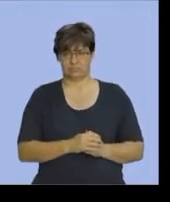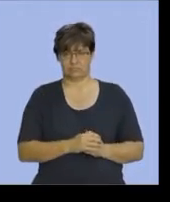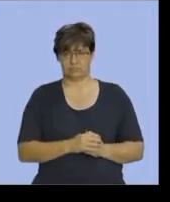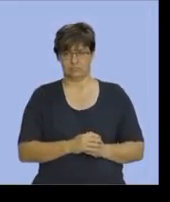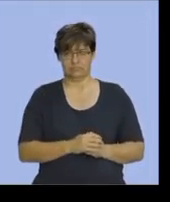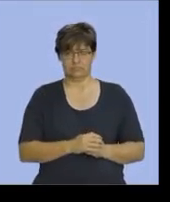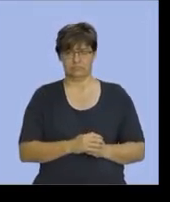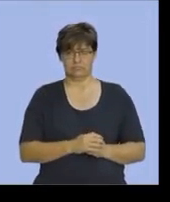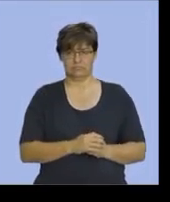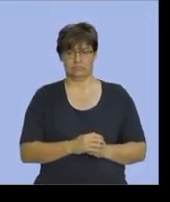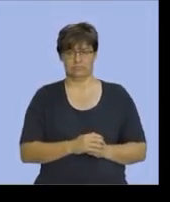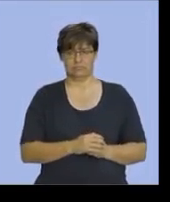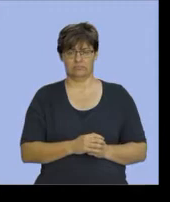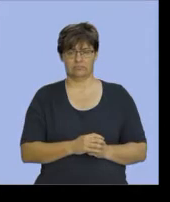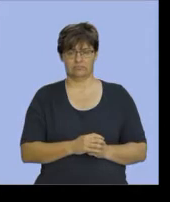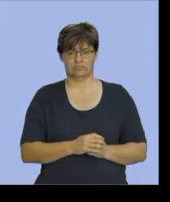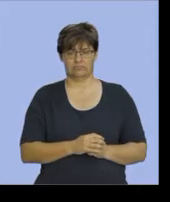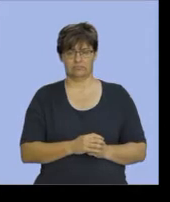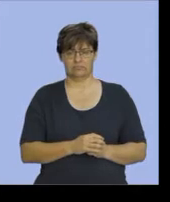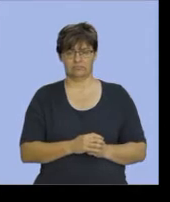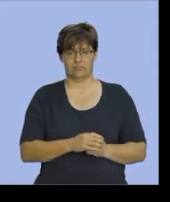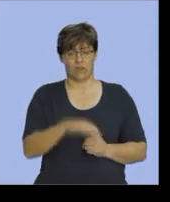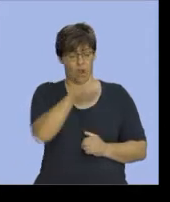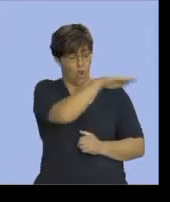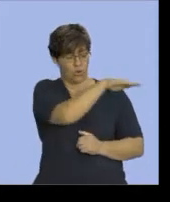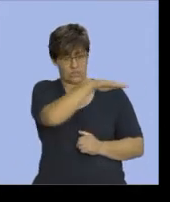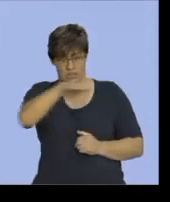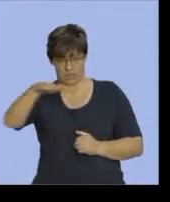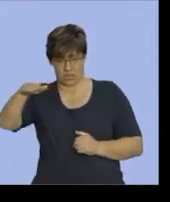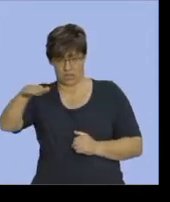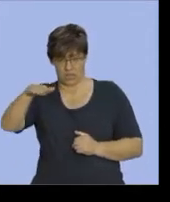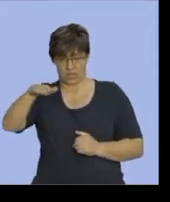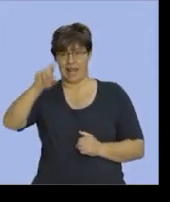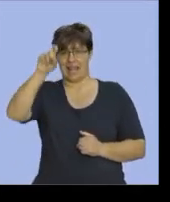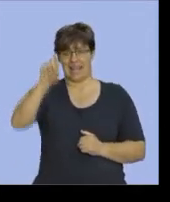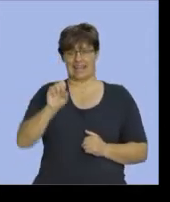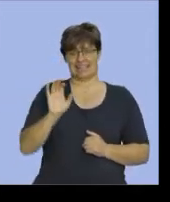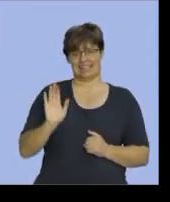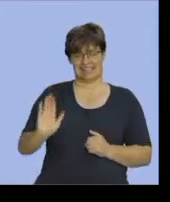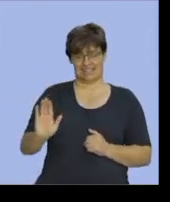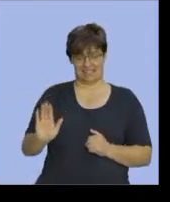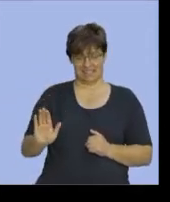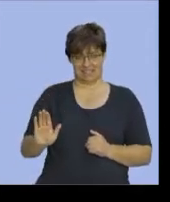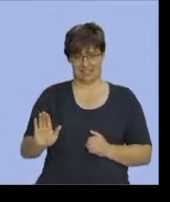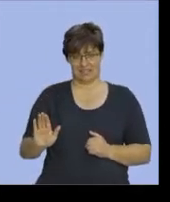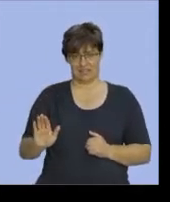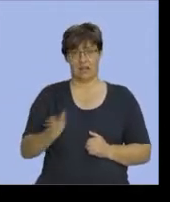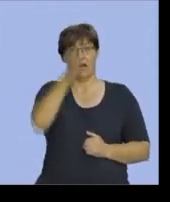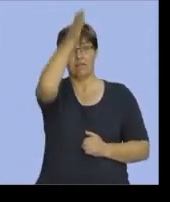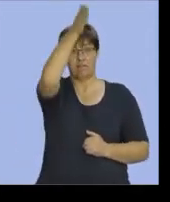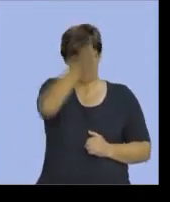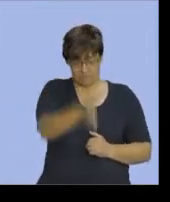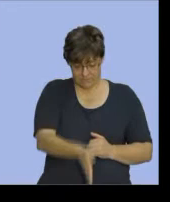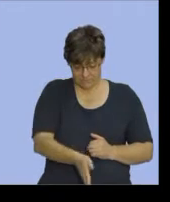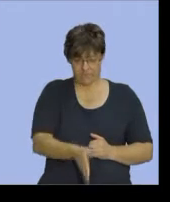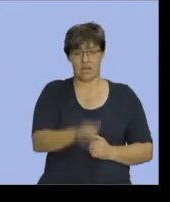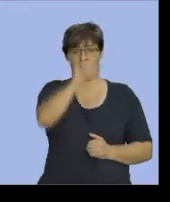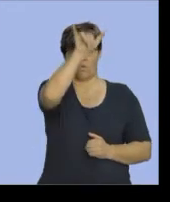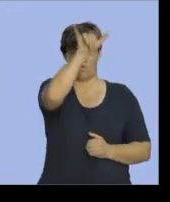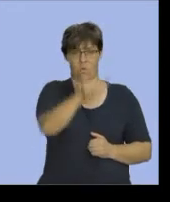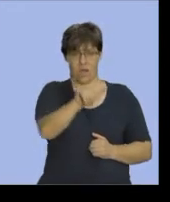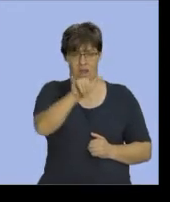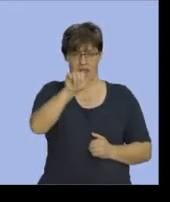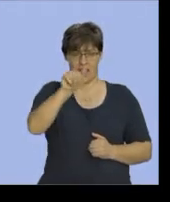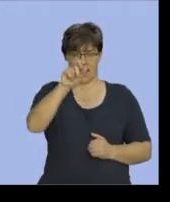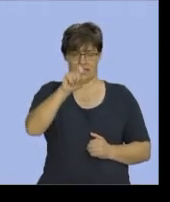horizontal. The horizontal ones, we call them the x-axis, and the vertical ones, we then call